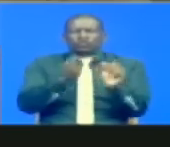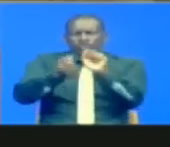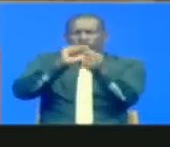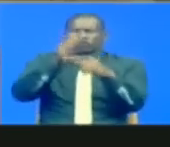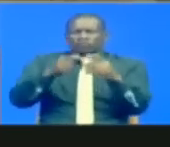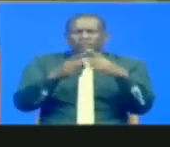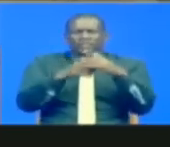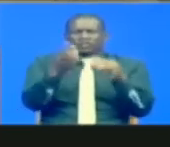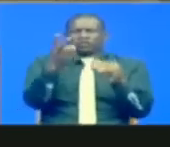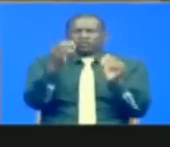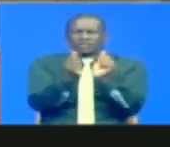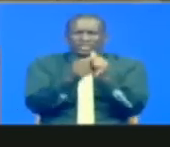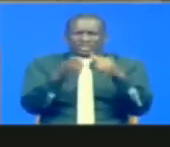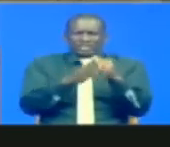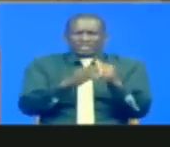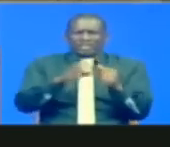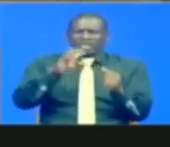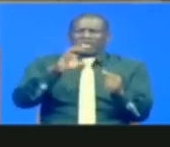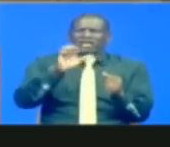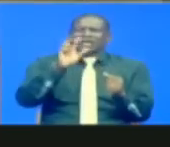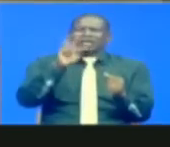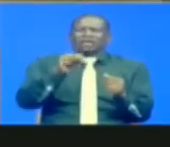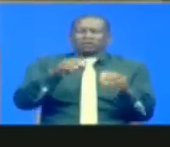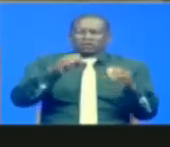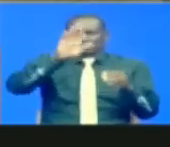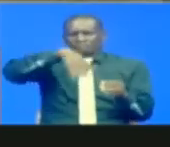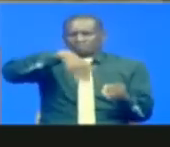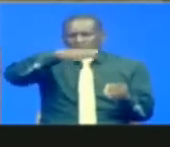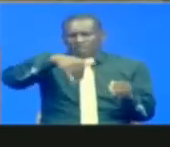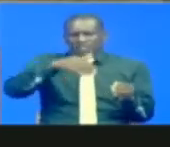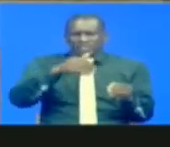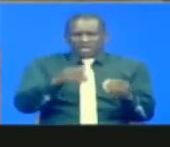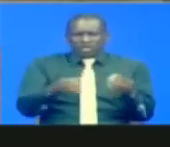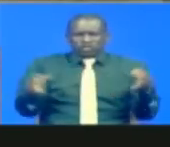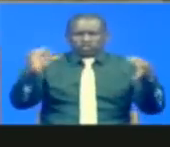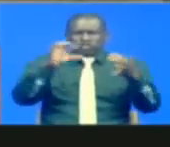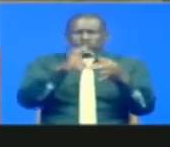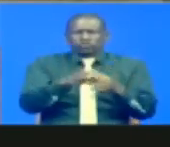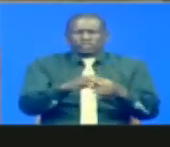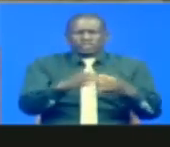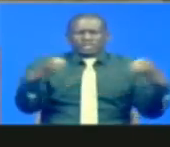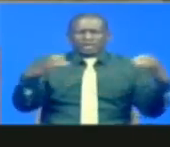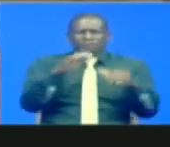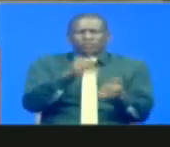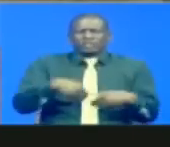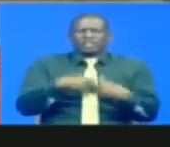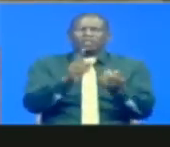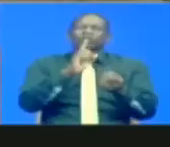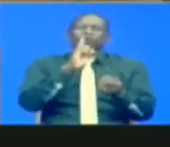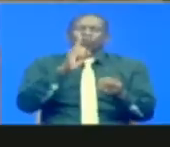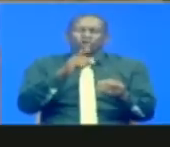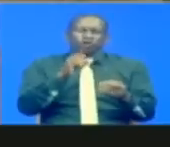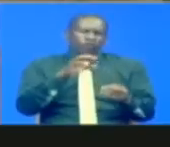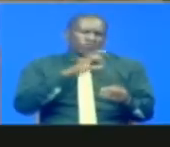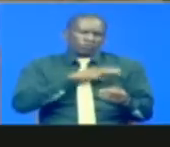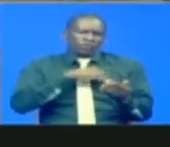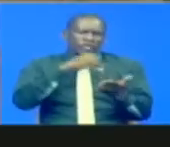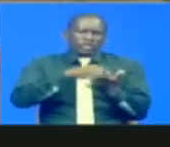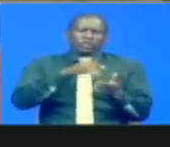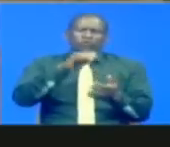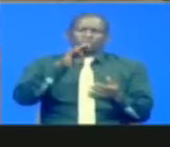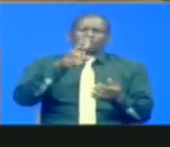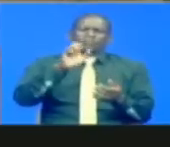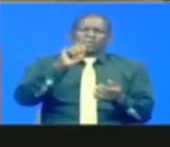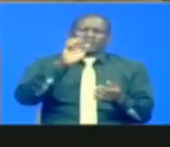2019. Crown Paints now joins the list of companies that have issued profit warnings for the period under review, including Britam, UAP Holdings,